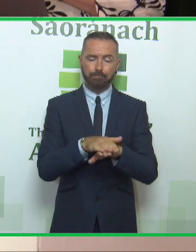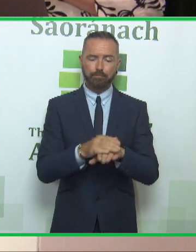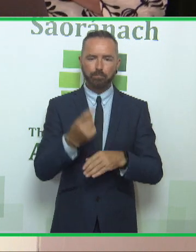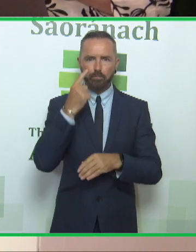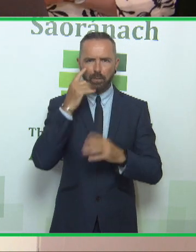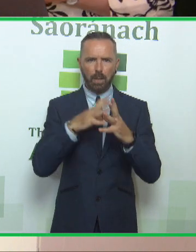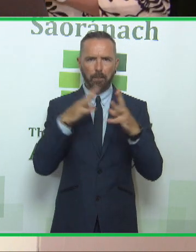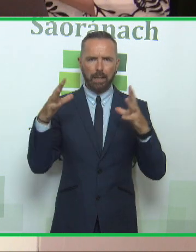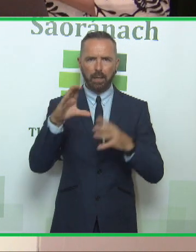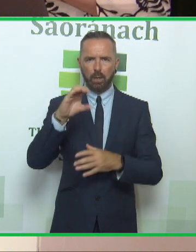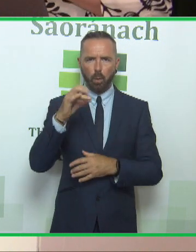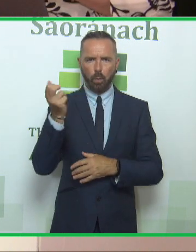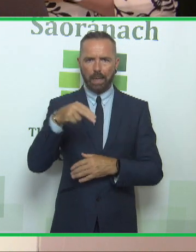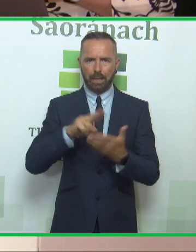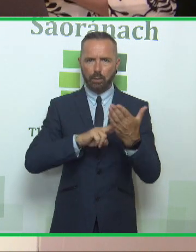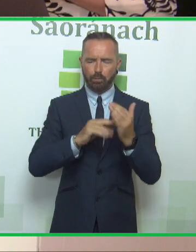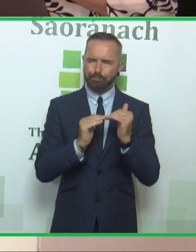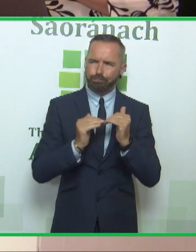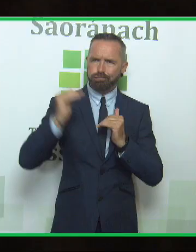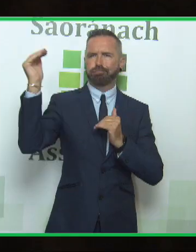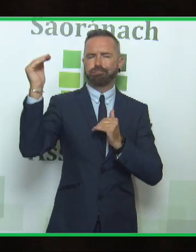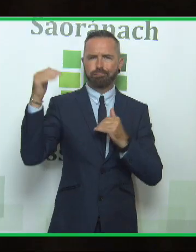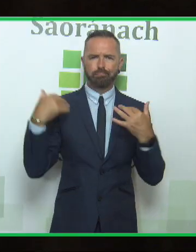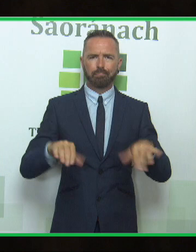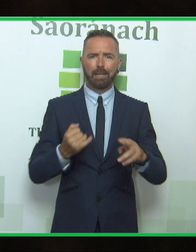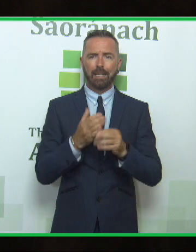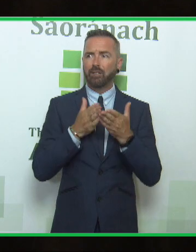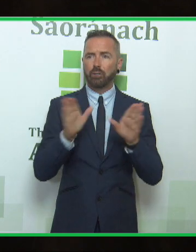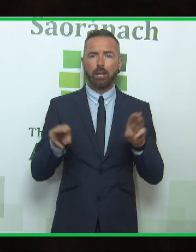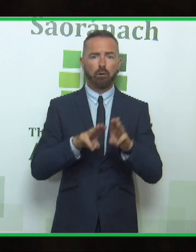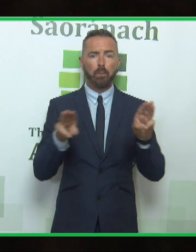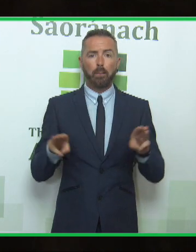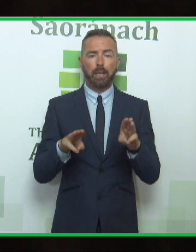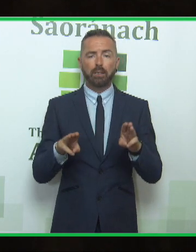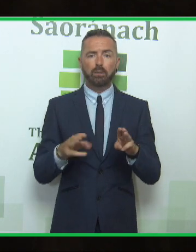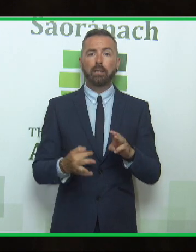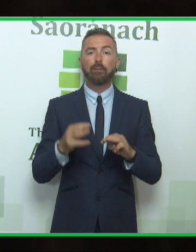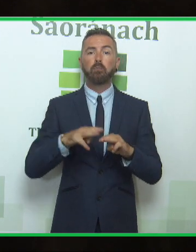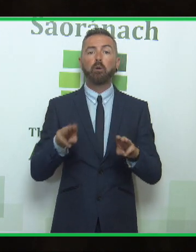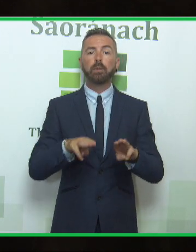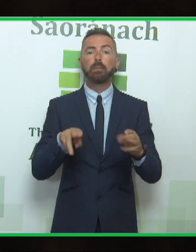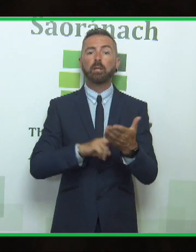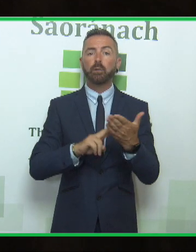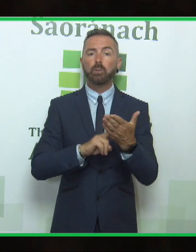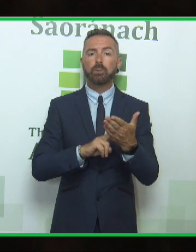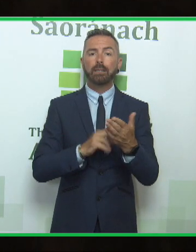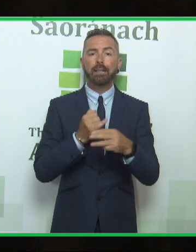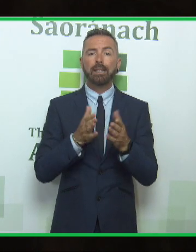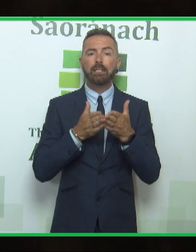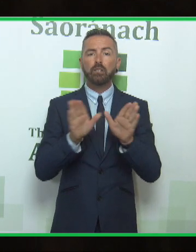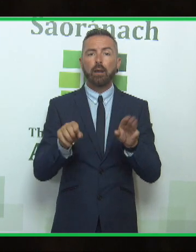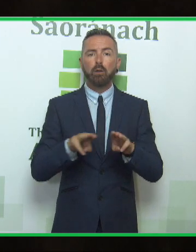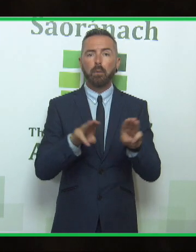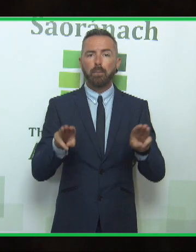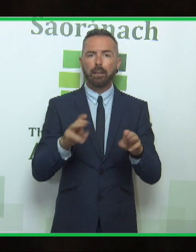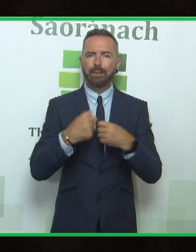increased in the general population. So unfortunately, if more people are using cocaine in the general population, we can't be surprised to